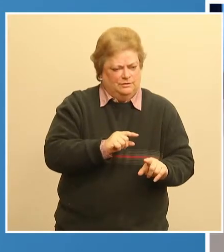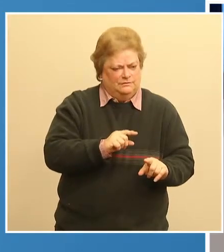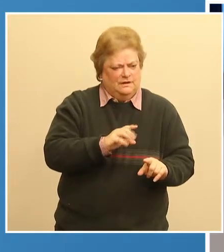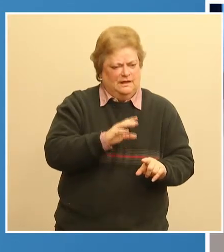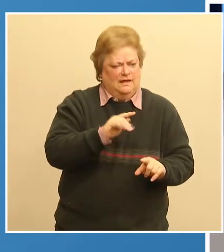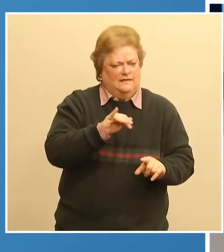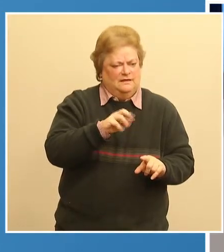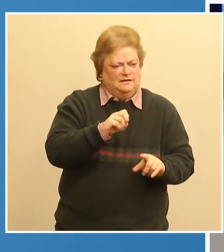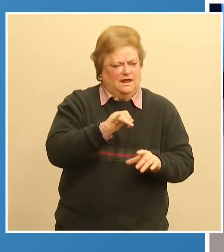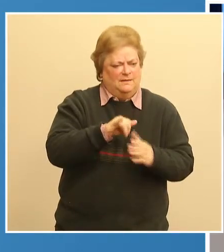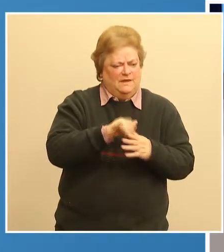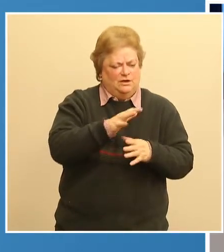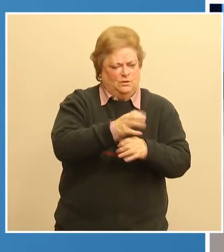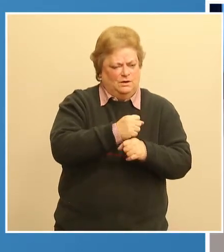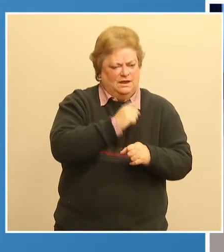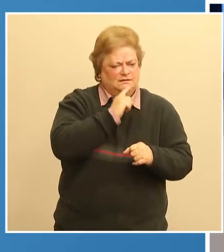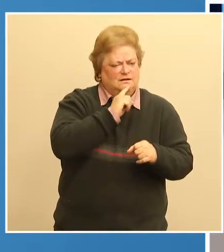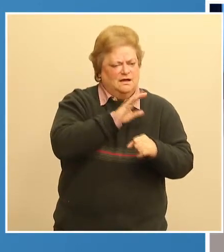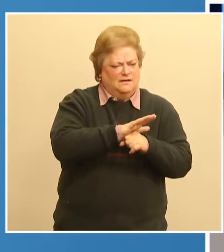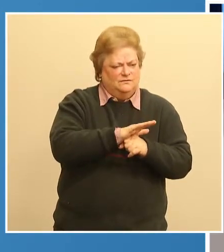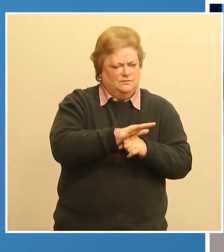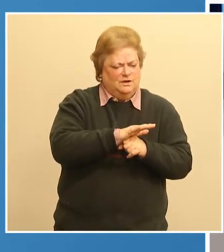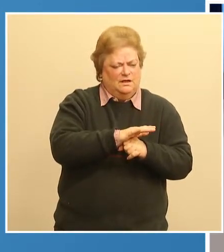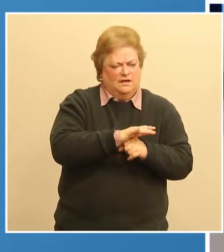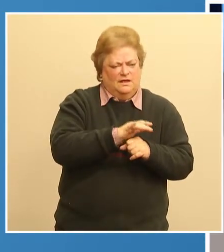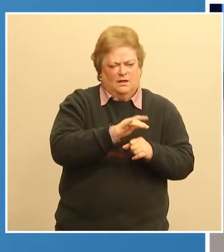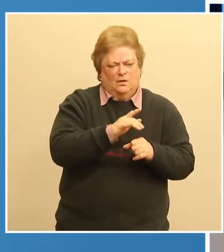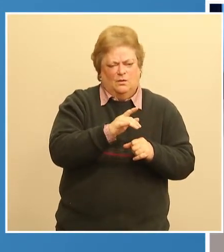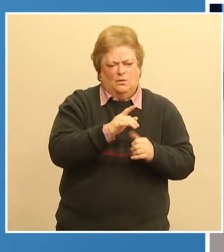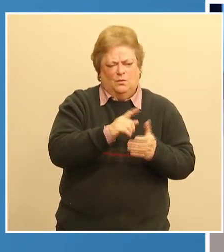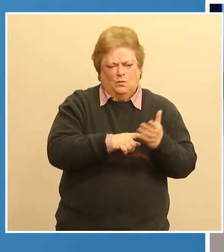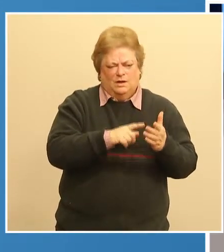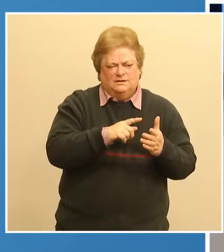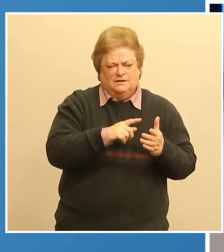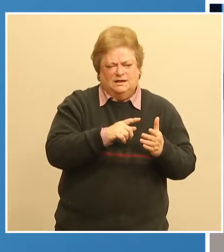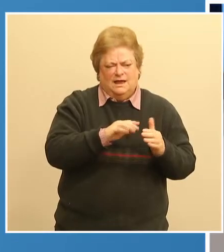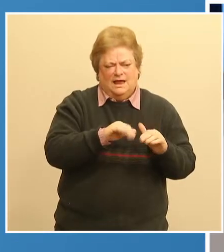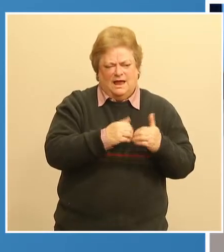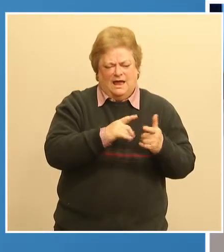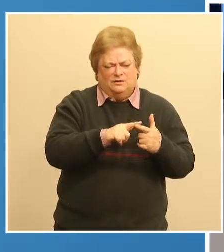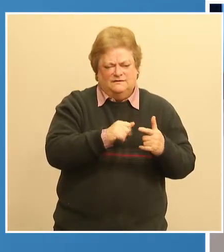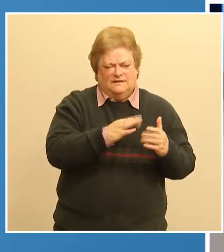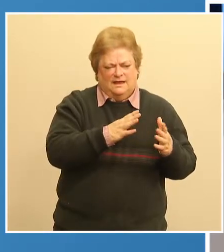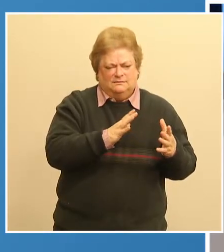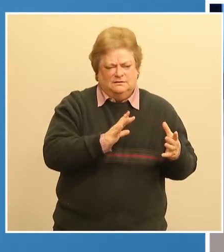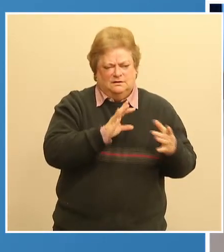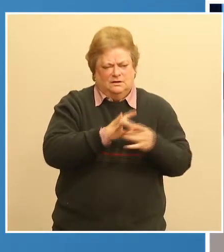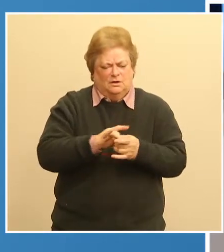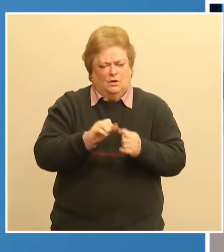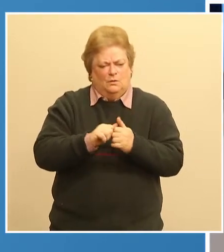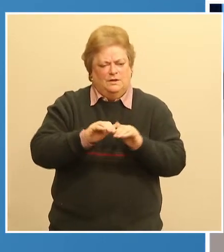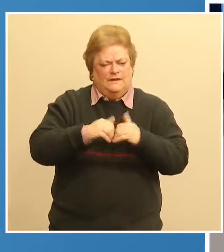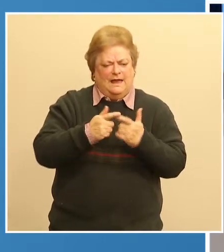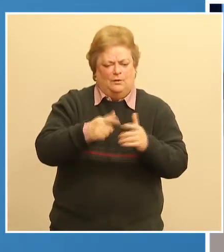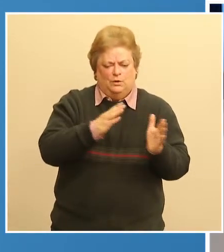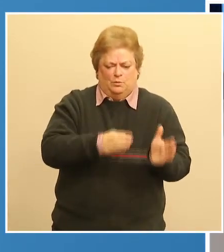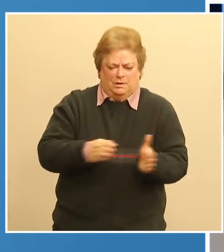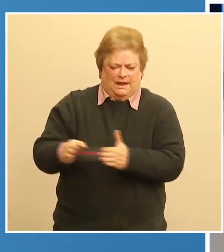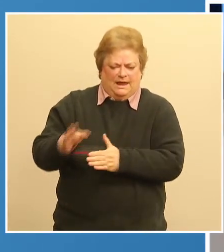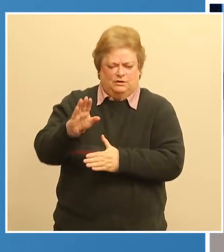frame in which you get confirmation, what does that window look like and how does that play into maybe how you prepare for the vaccine